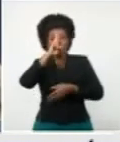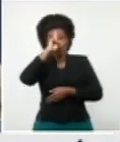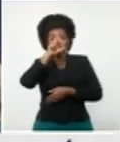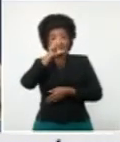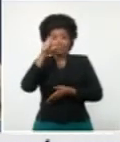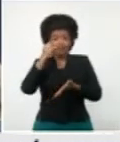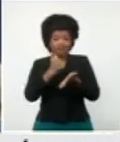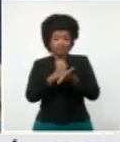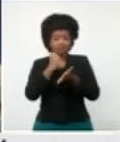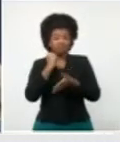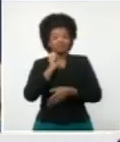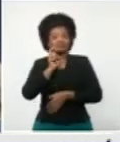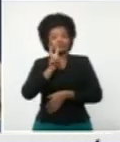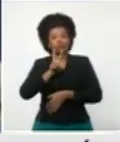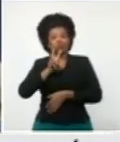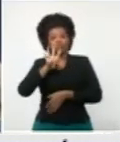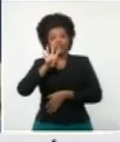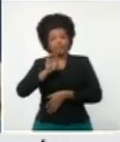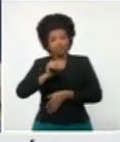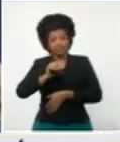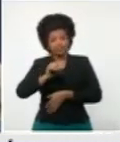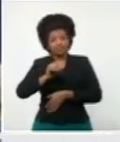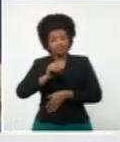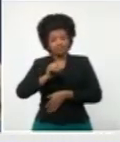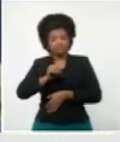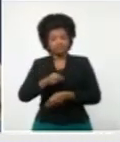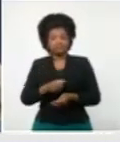99.5%, have a stable clinical course.